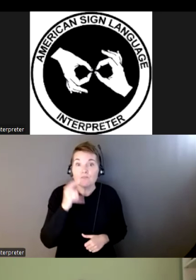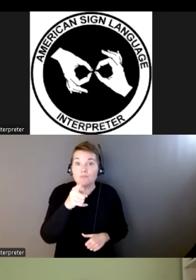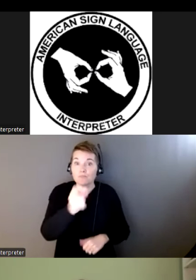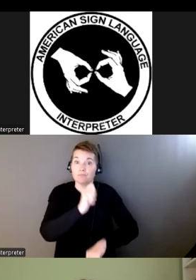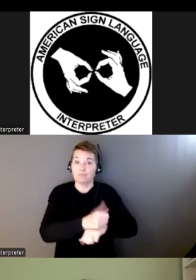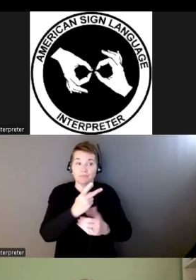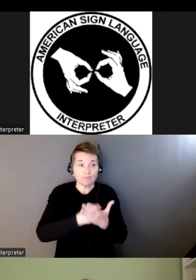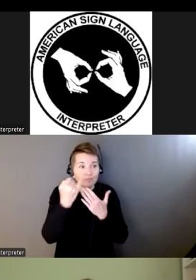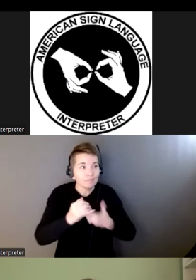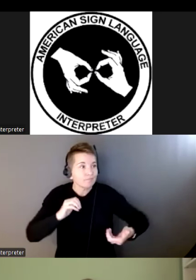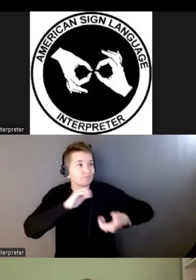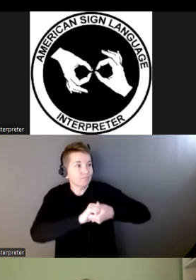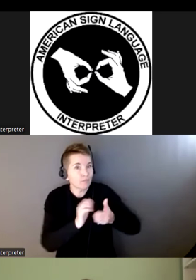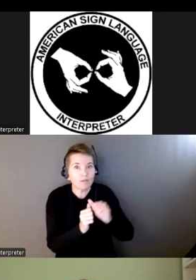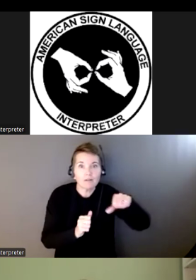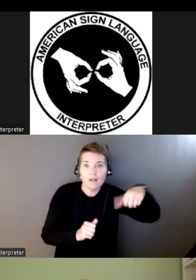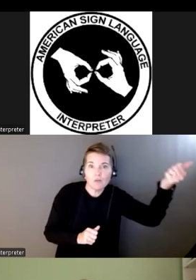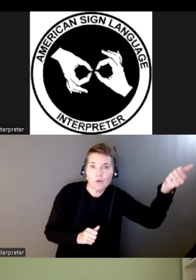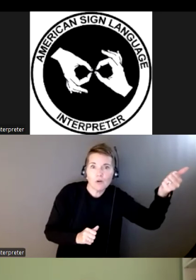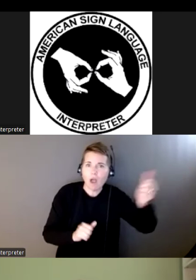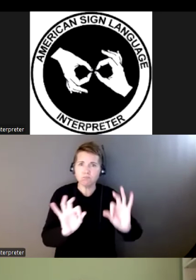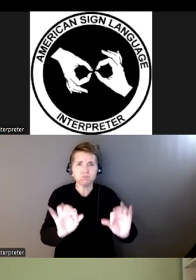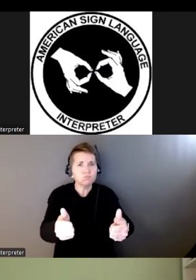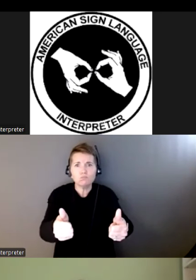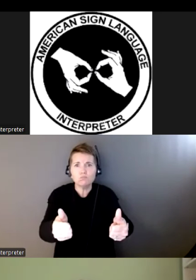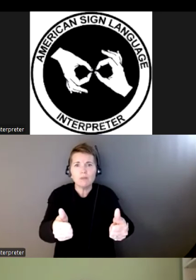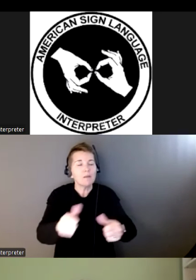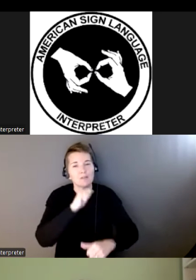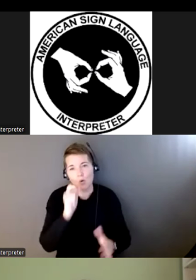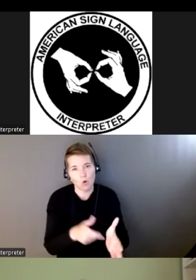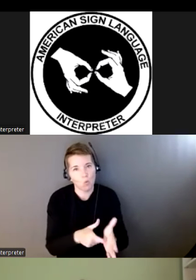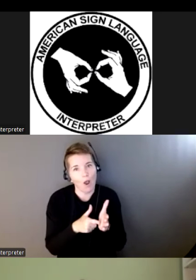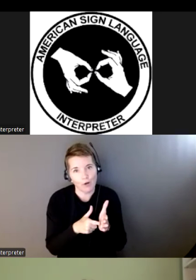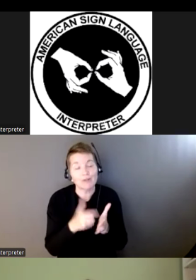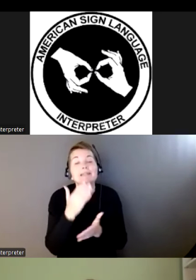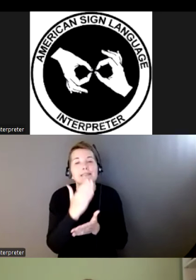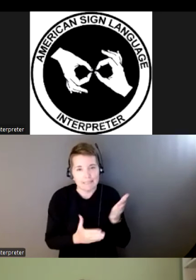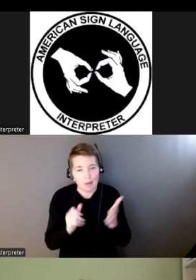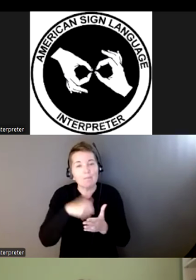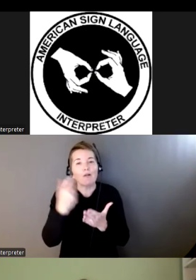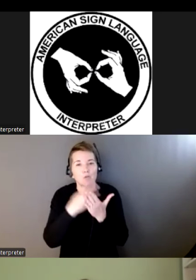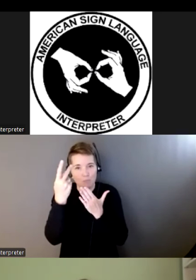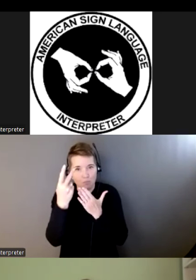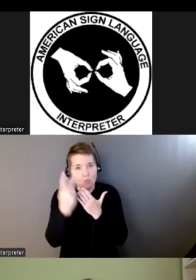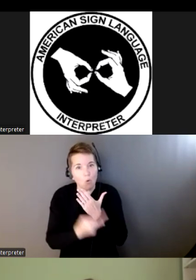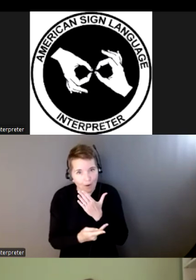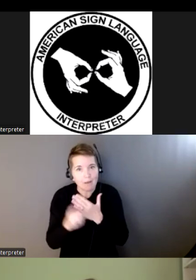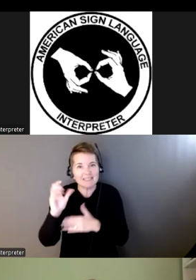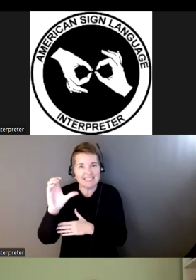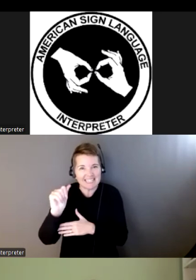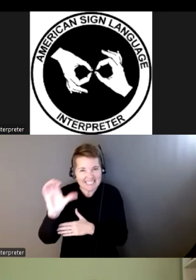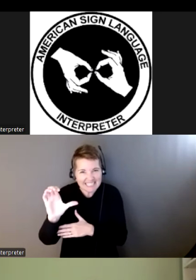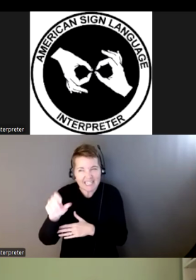involves much more money. That's totally fine, but that's not a requirement, unlike some other programs at TAC and